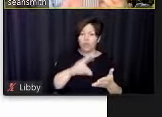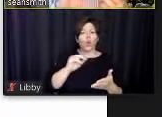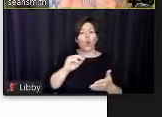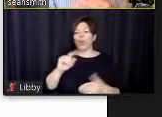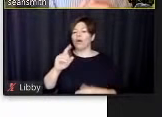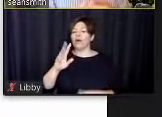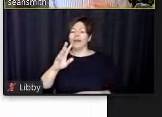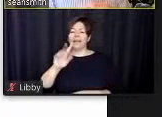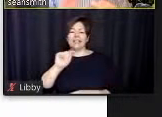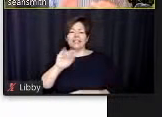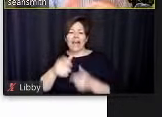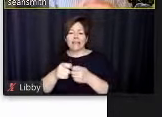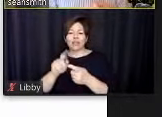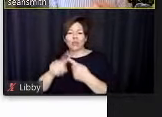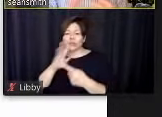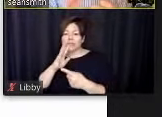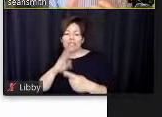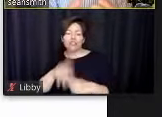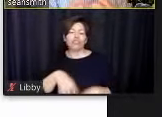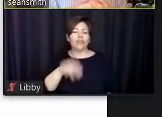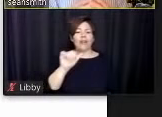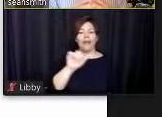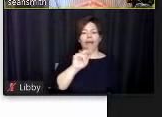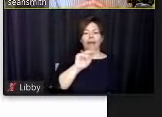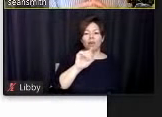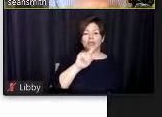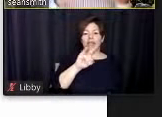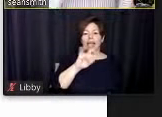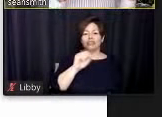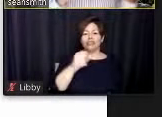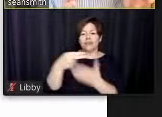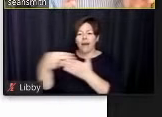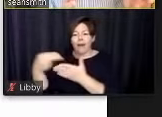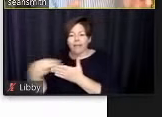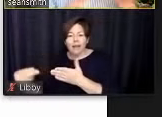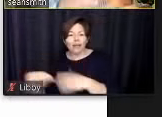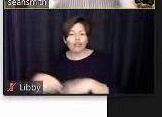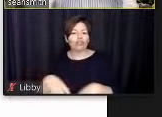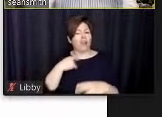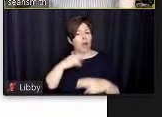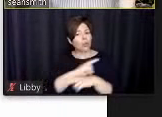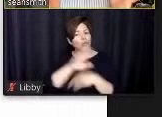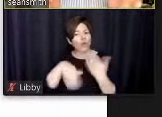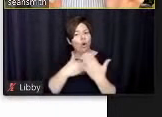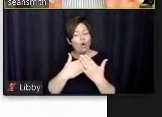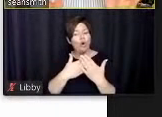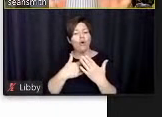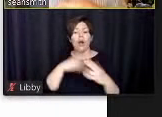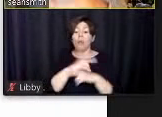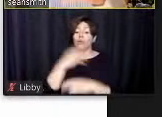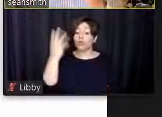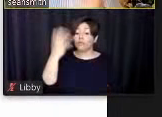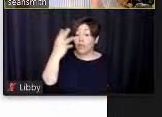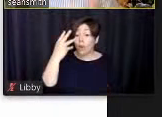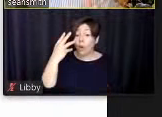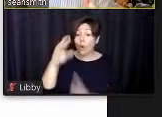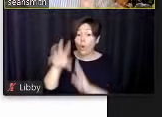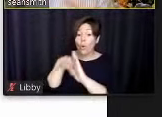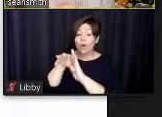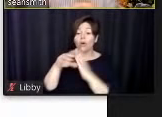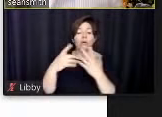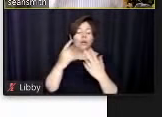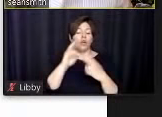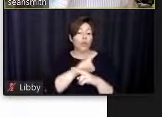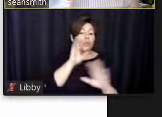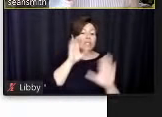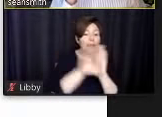text-to-speech, annotations, highlighters, and things of that nature. I'm going to utilize those. I'm going to use video. I'm going to use images. I'm